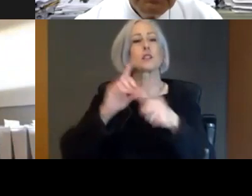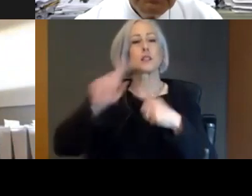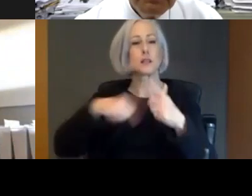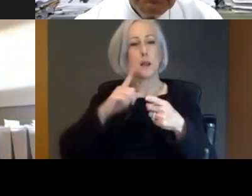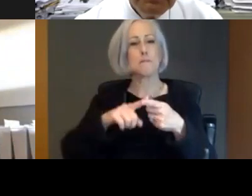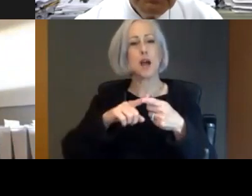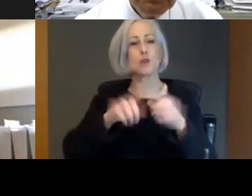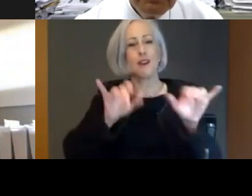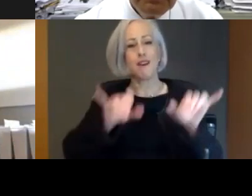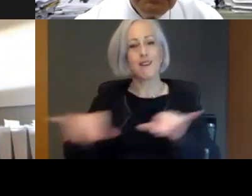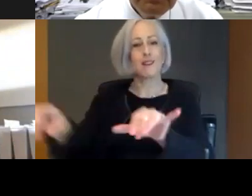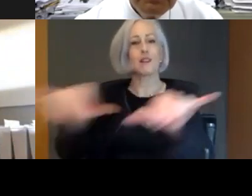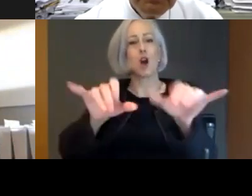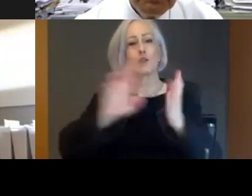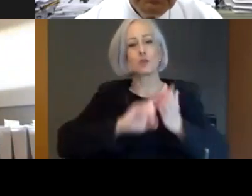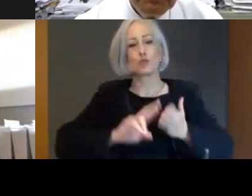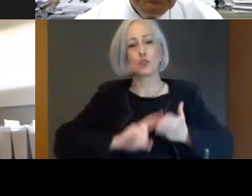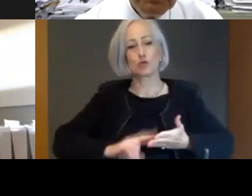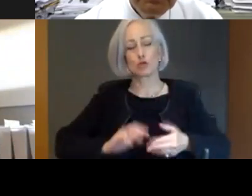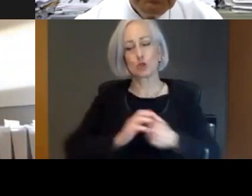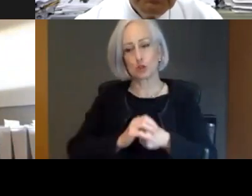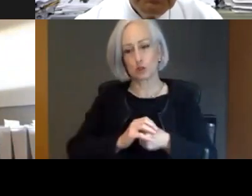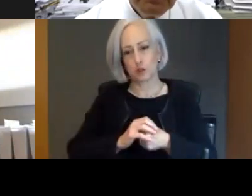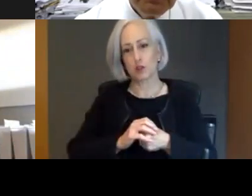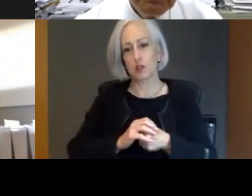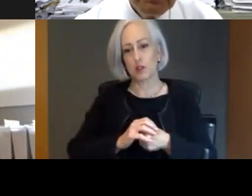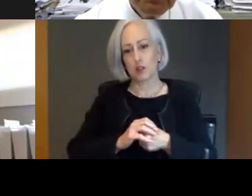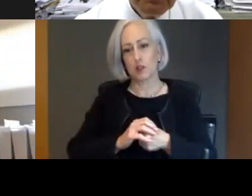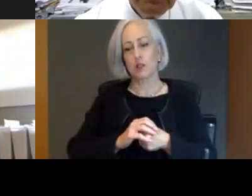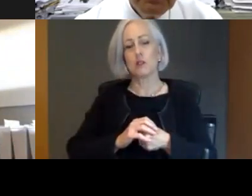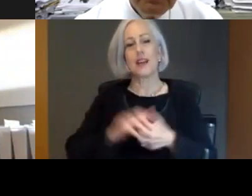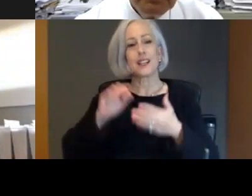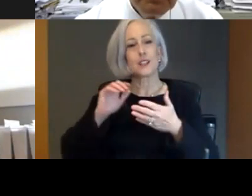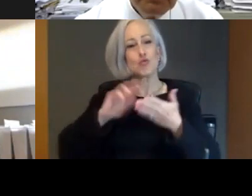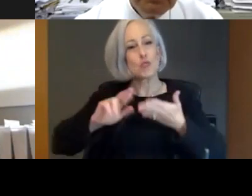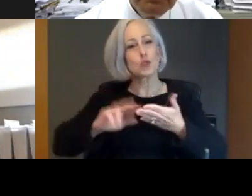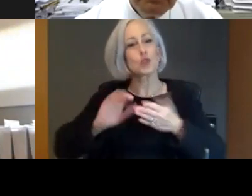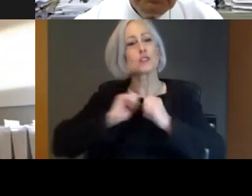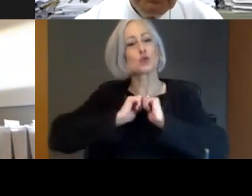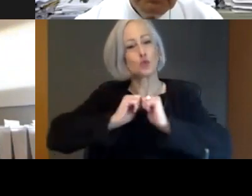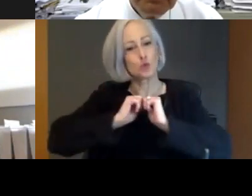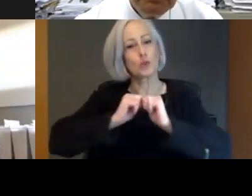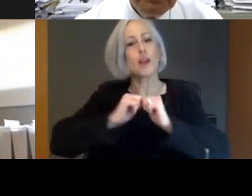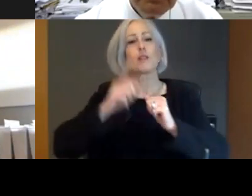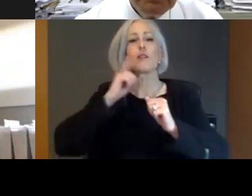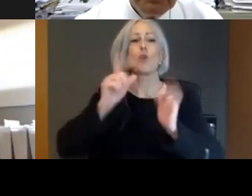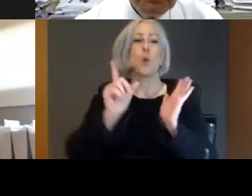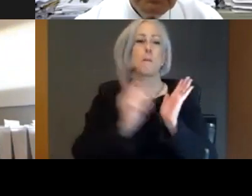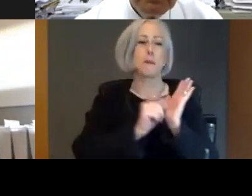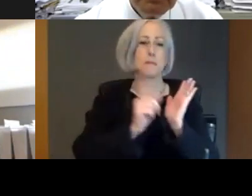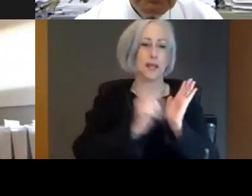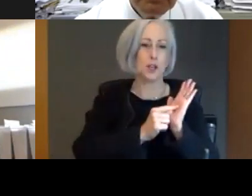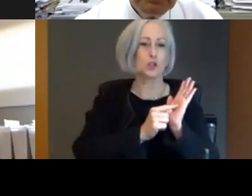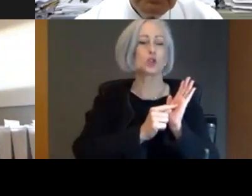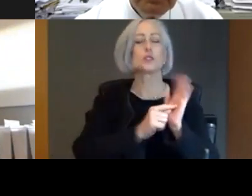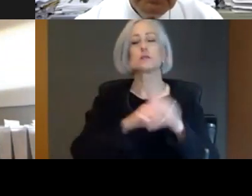research topic and joint research together for publications and what have you,